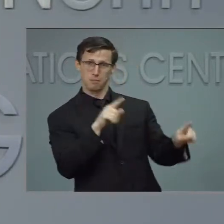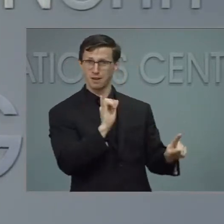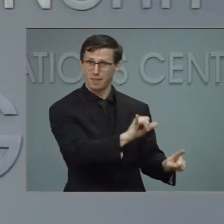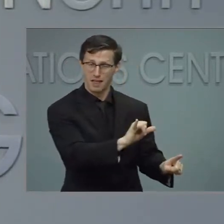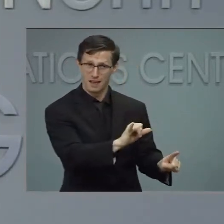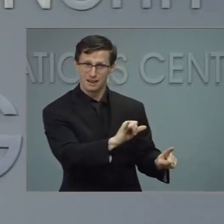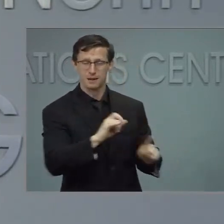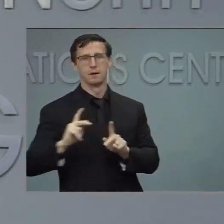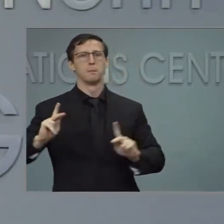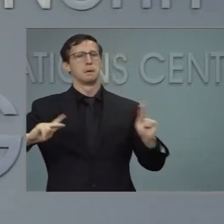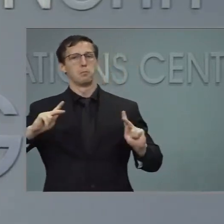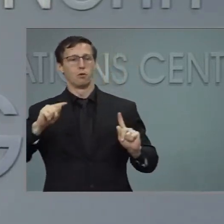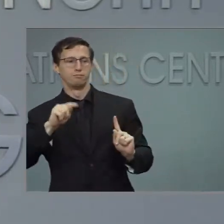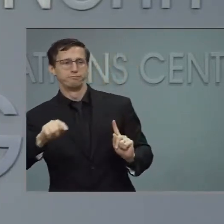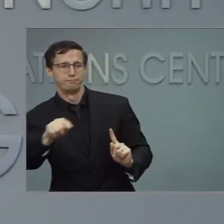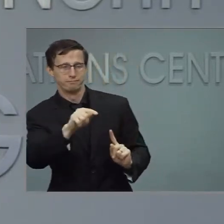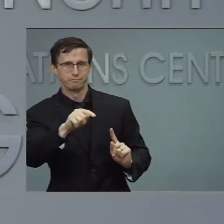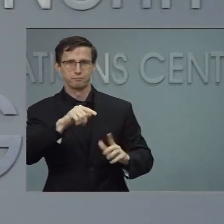Dr. Cohen? Okay.